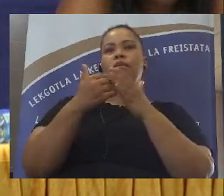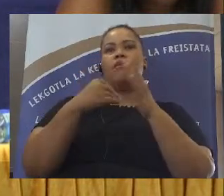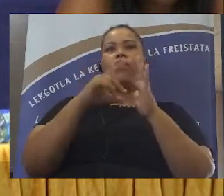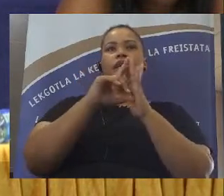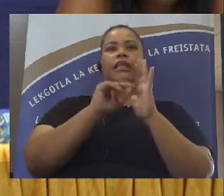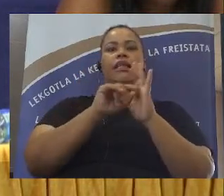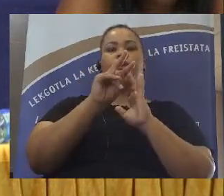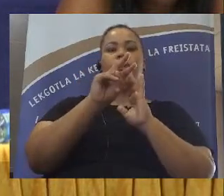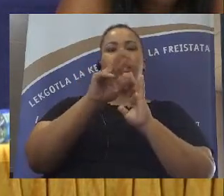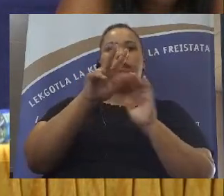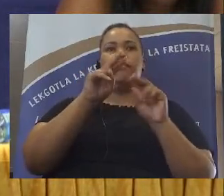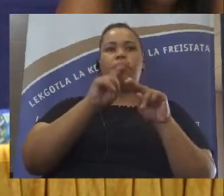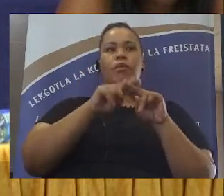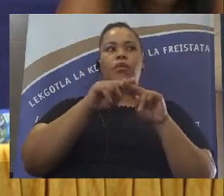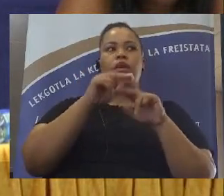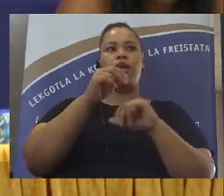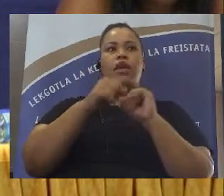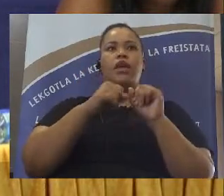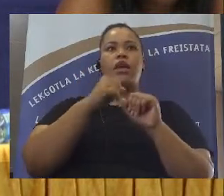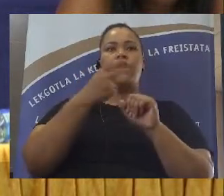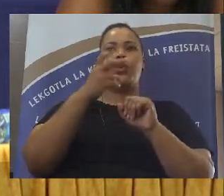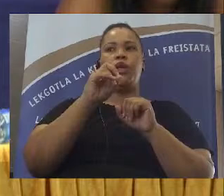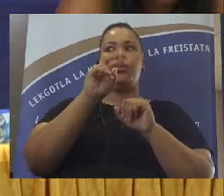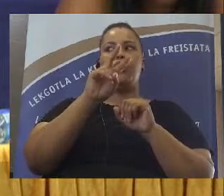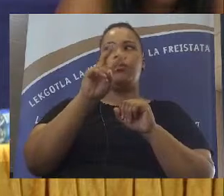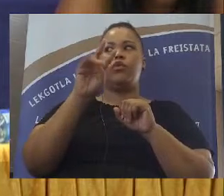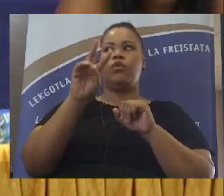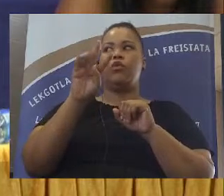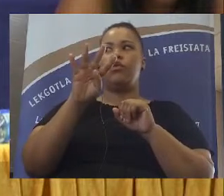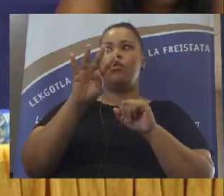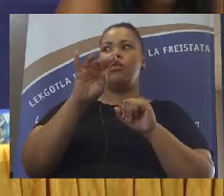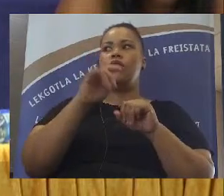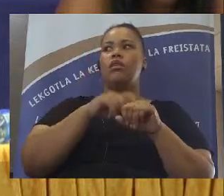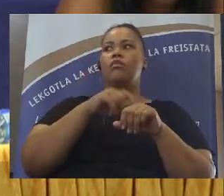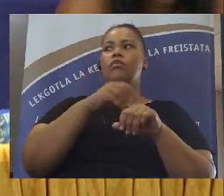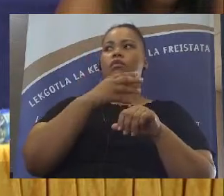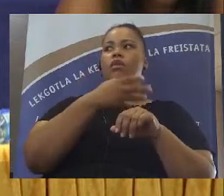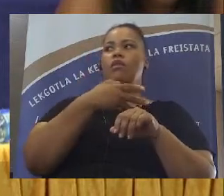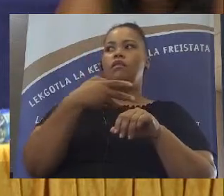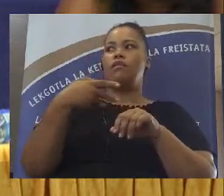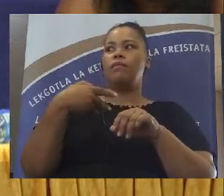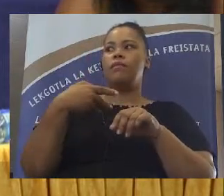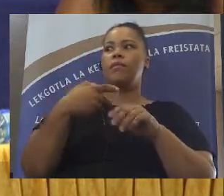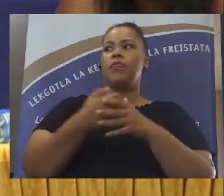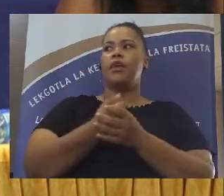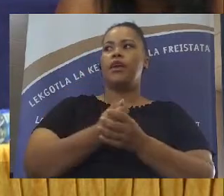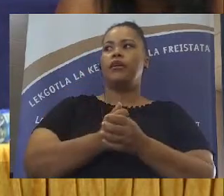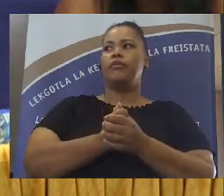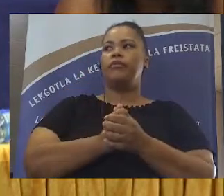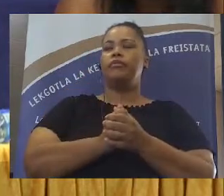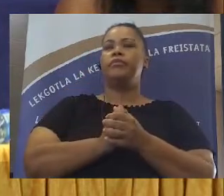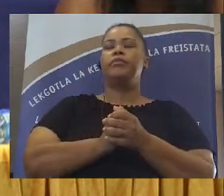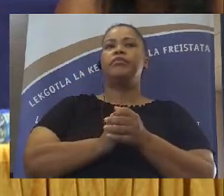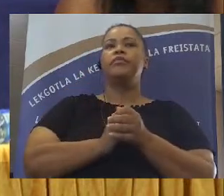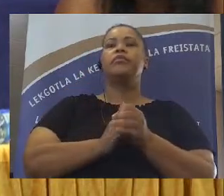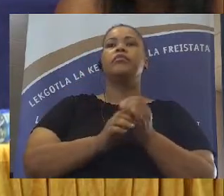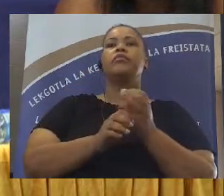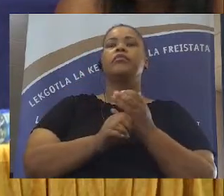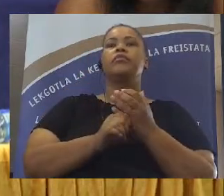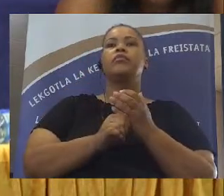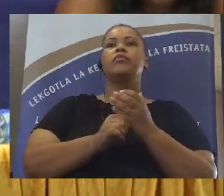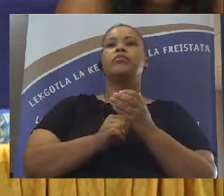February 2024 ka 4:30. Tle re tsebe ho kenyeletsa maikutlo a hao. Pele he re ka